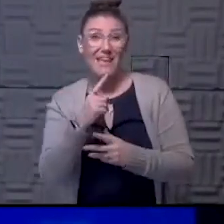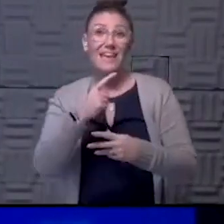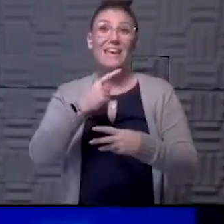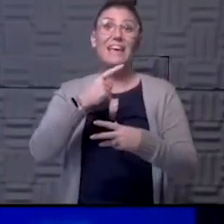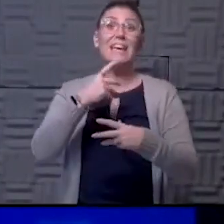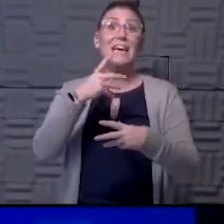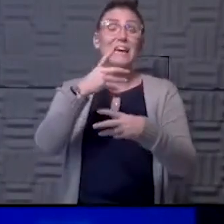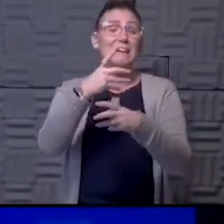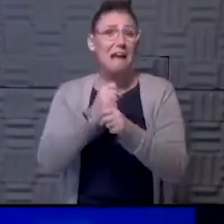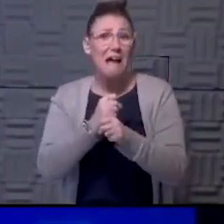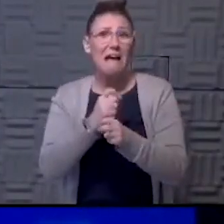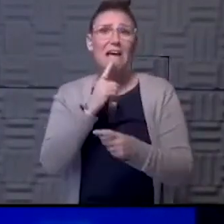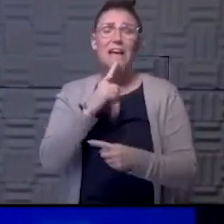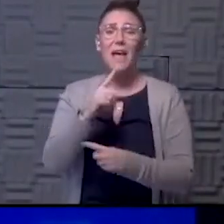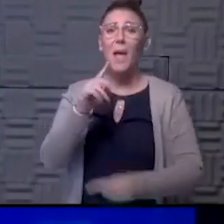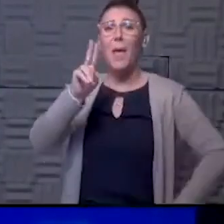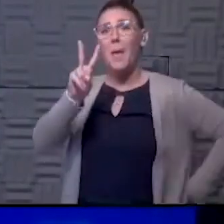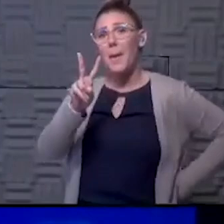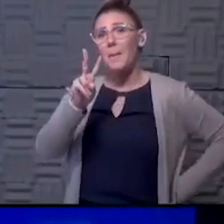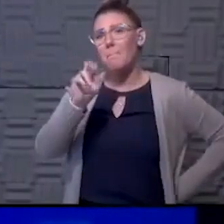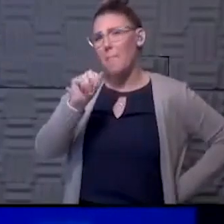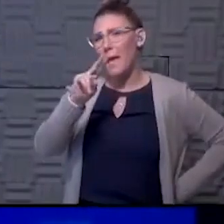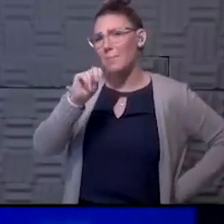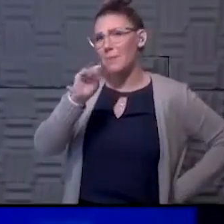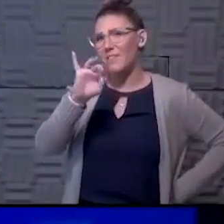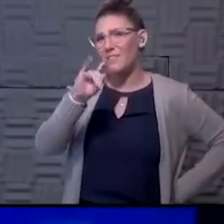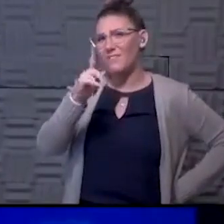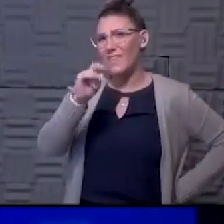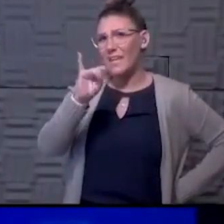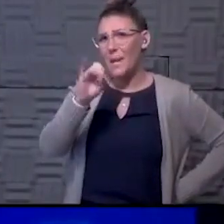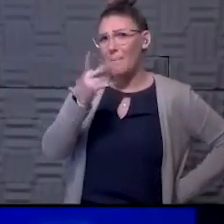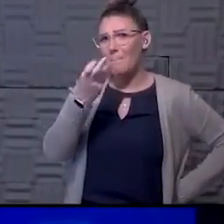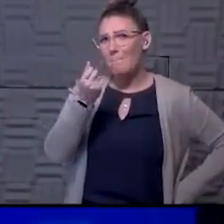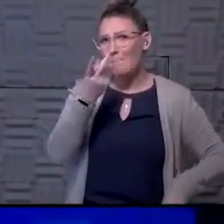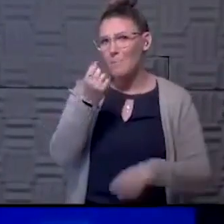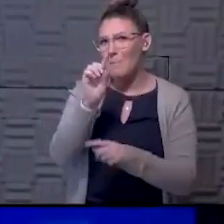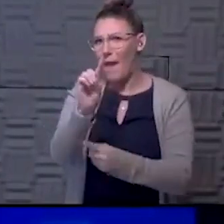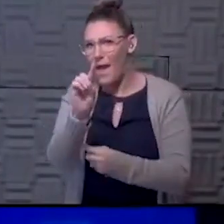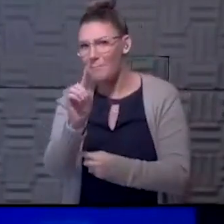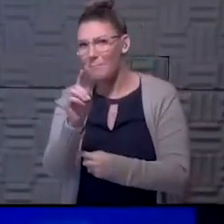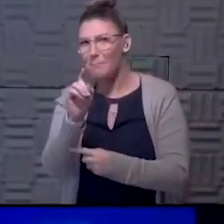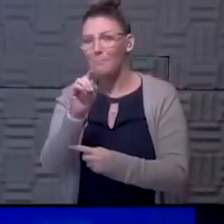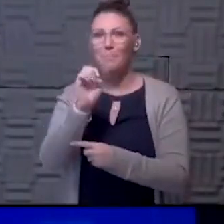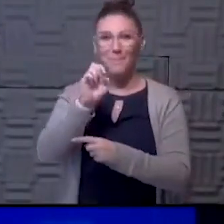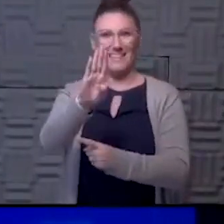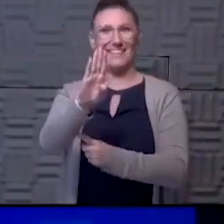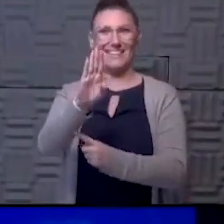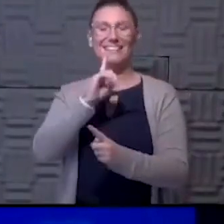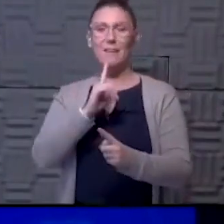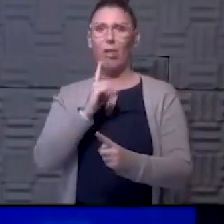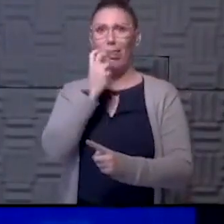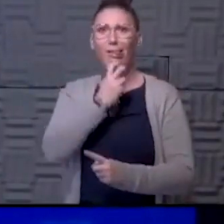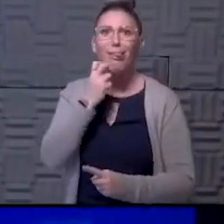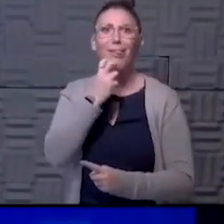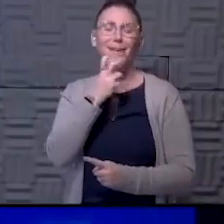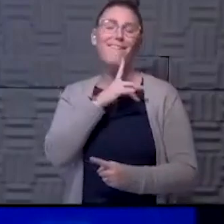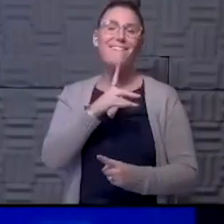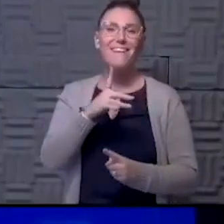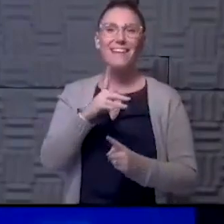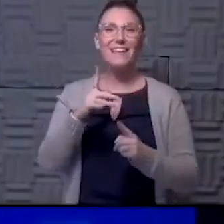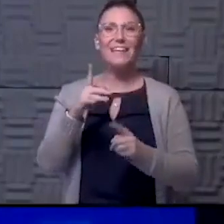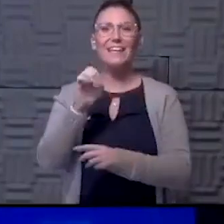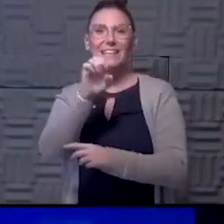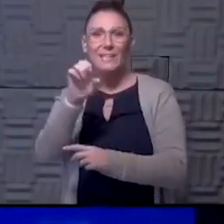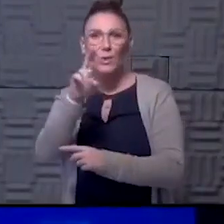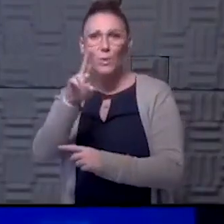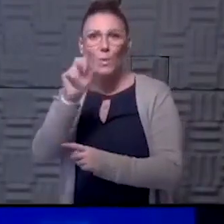bamlanivimab. Not bad, was it? Close. That's pretty good. Close. I thought that was right. Yeah, bamlanivimab, following FDA emergency use authorization.